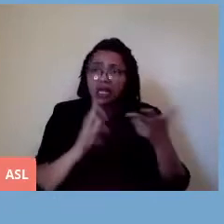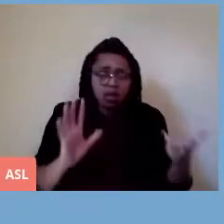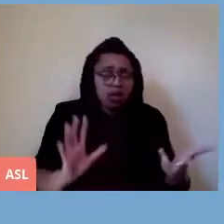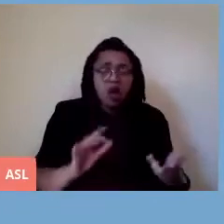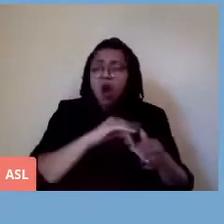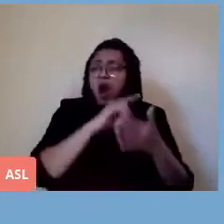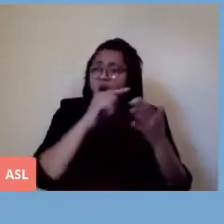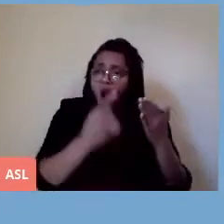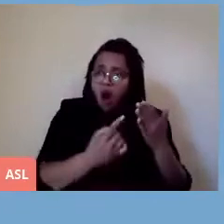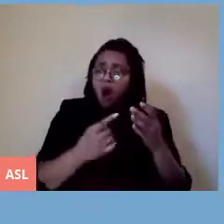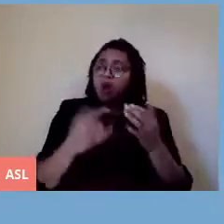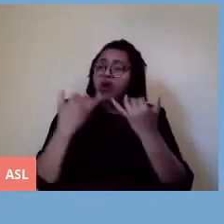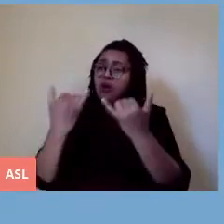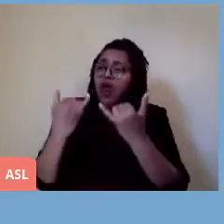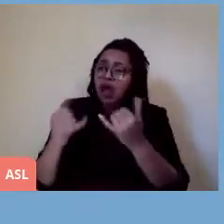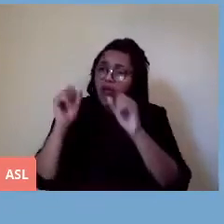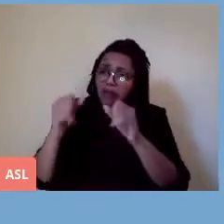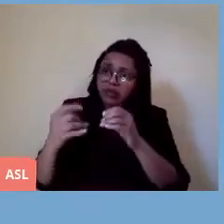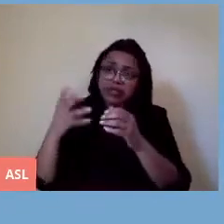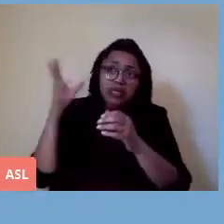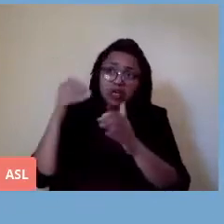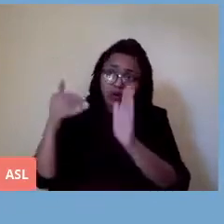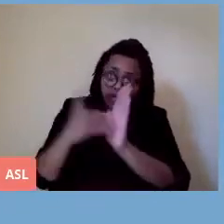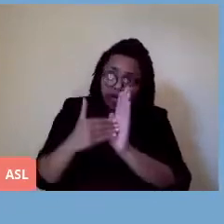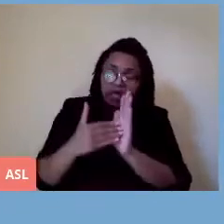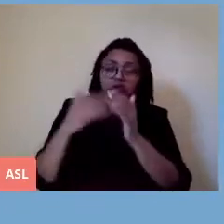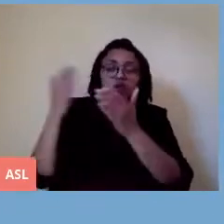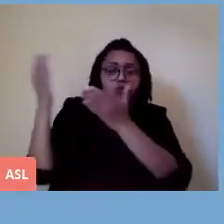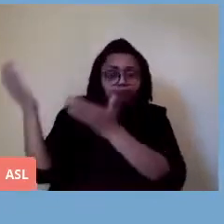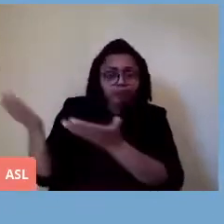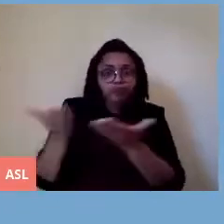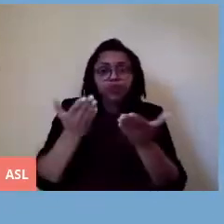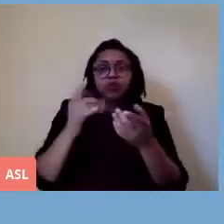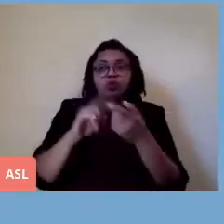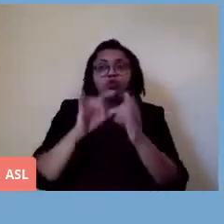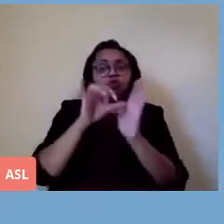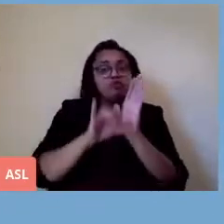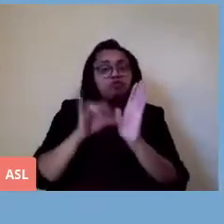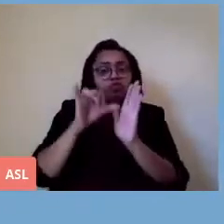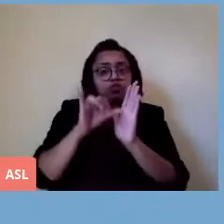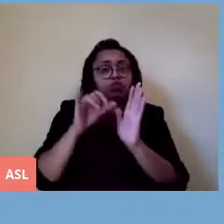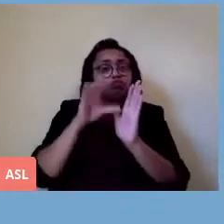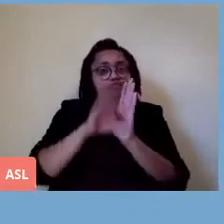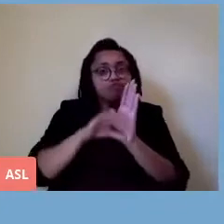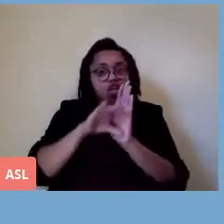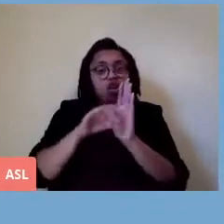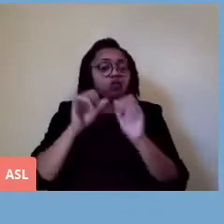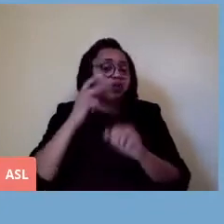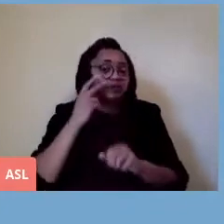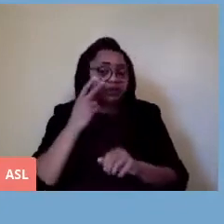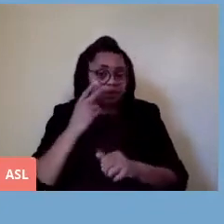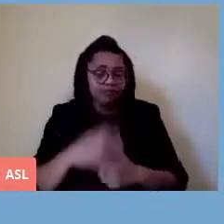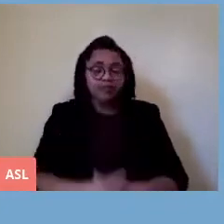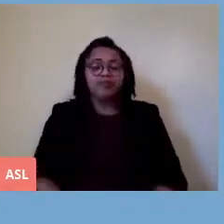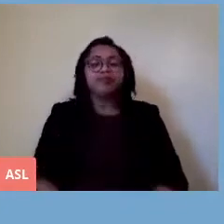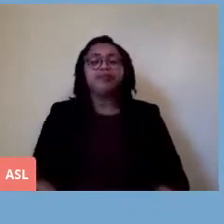have those stories brought to us here. And so I'd like to turn it over to let the cameras roll.